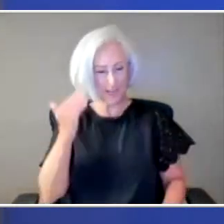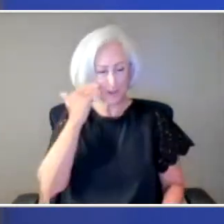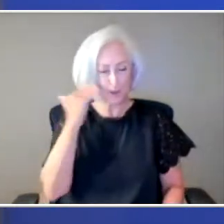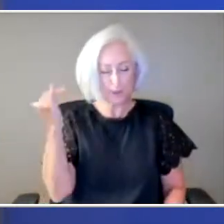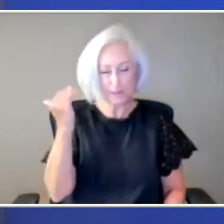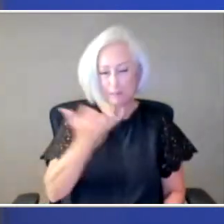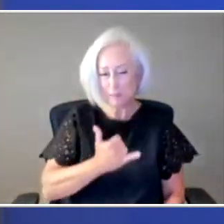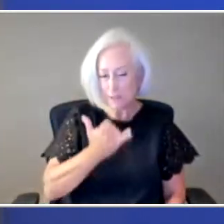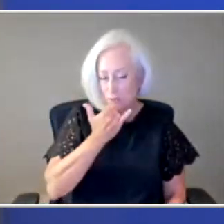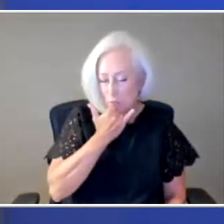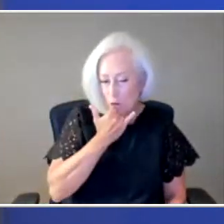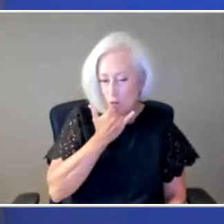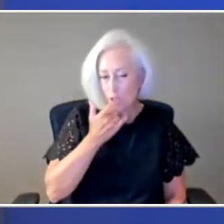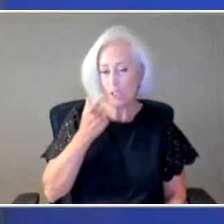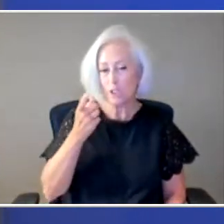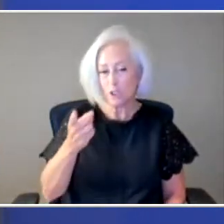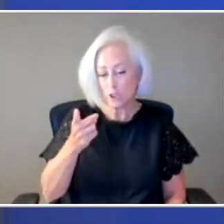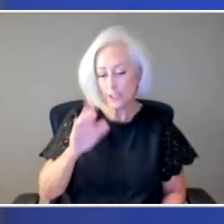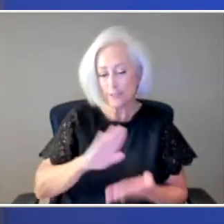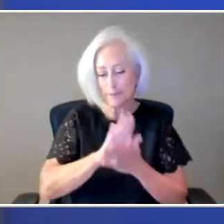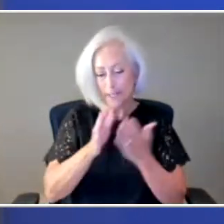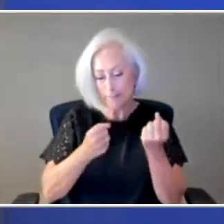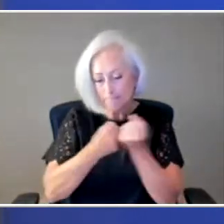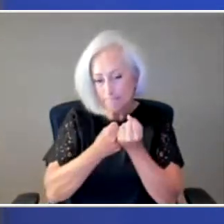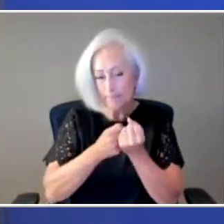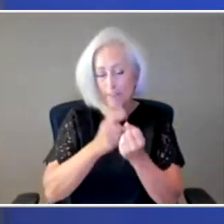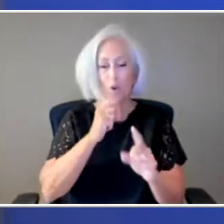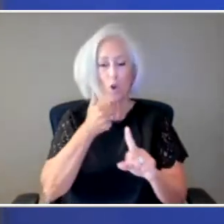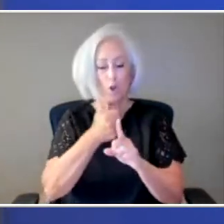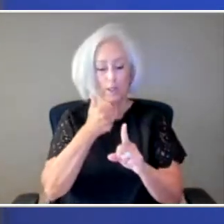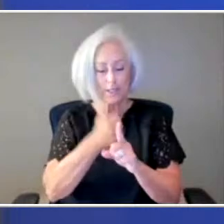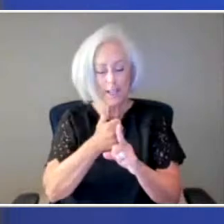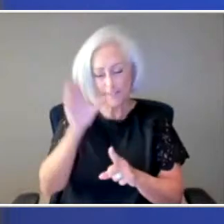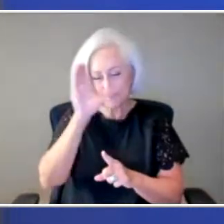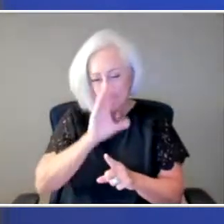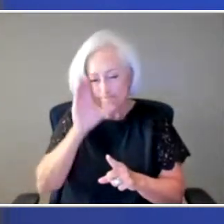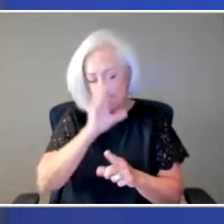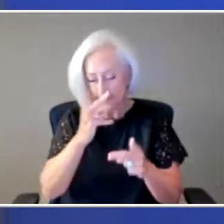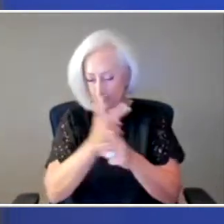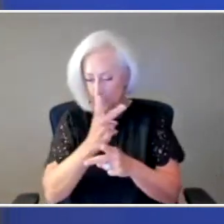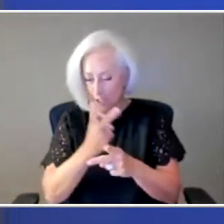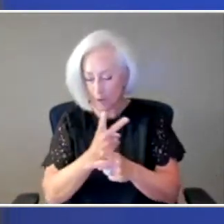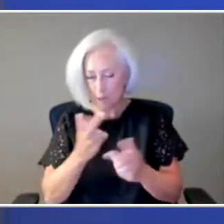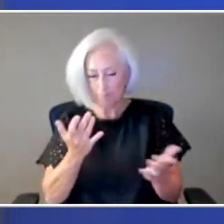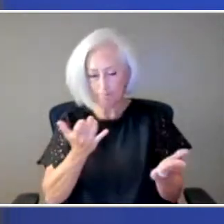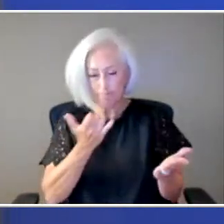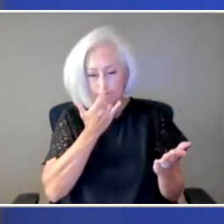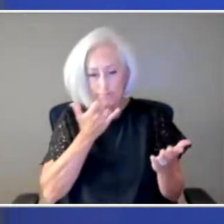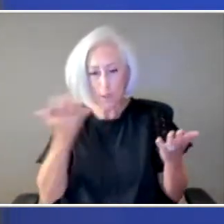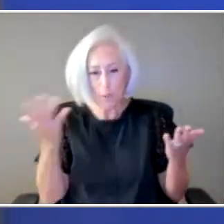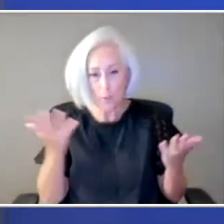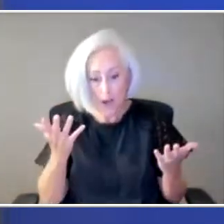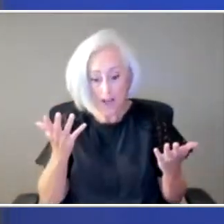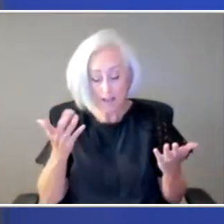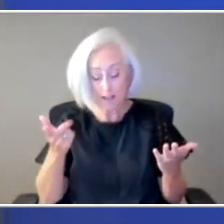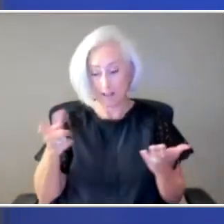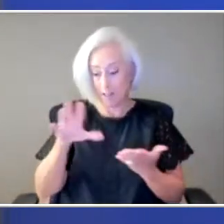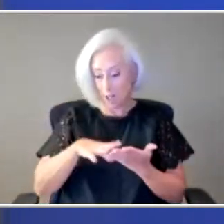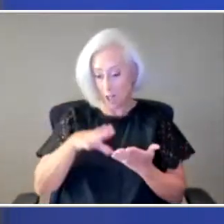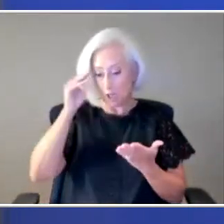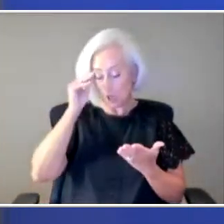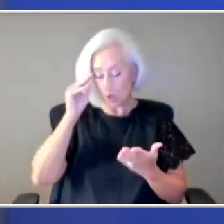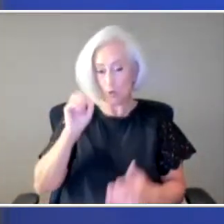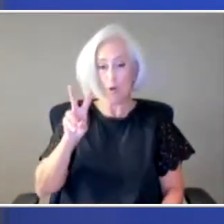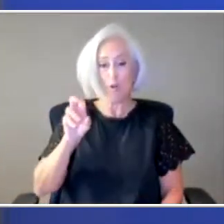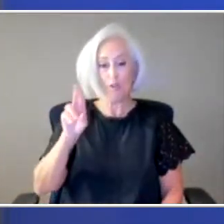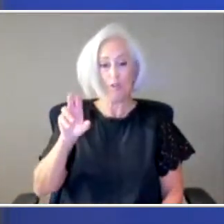own best advocate when searching for the cause. And when she finally learned that it was ovarian cancer, she endured. Today, we are